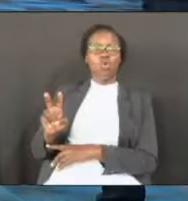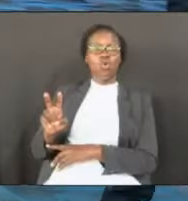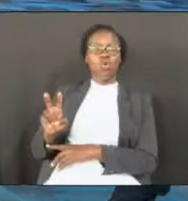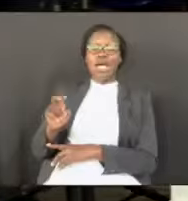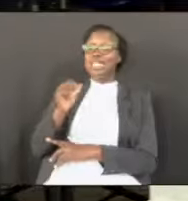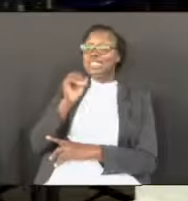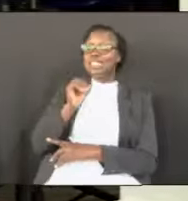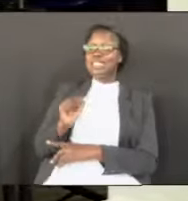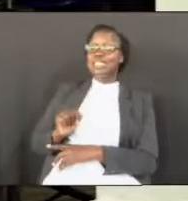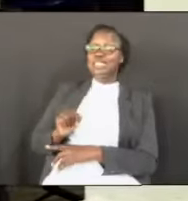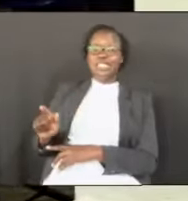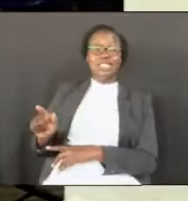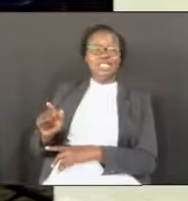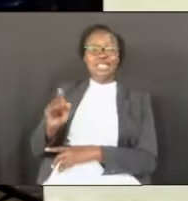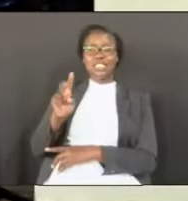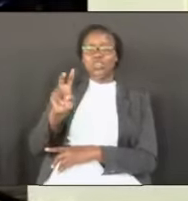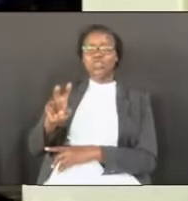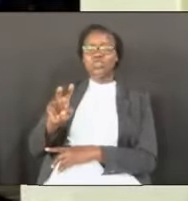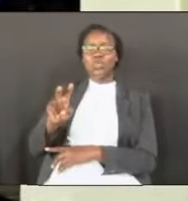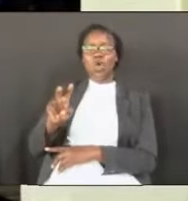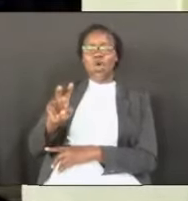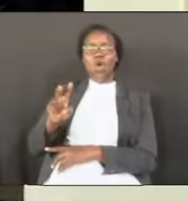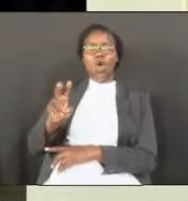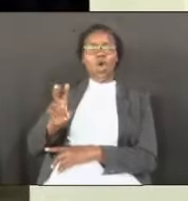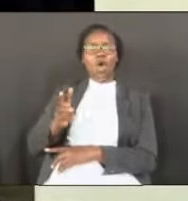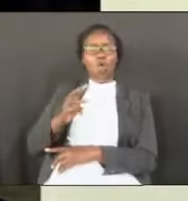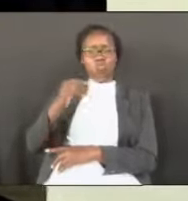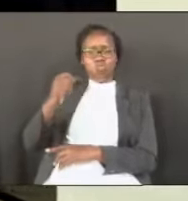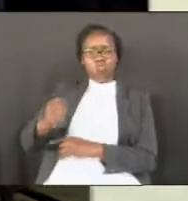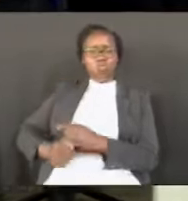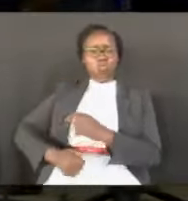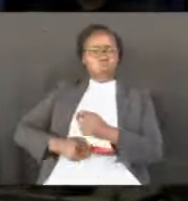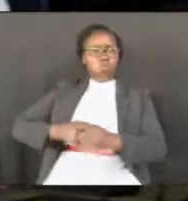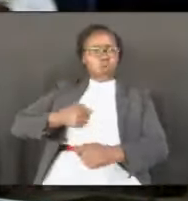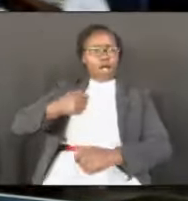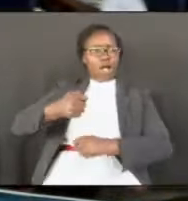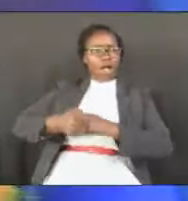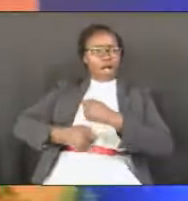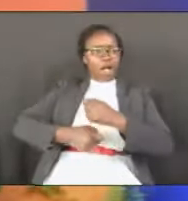she saw a fountain.